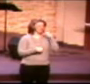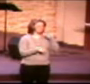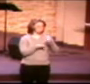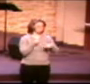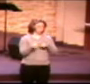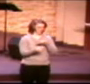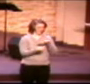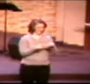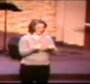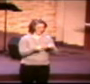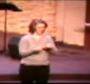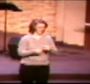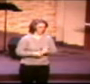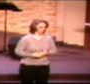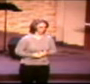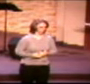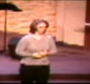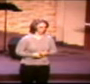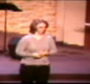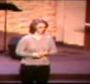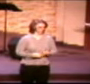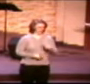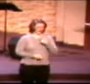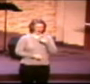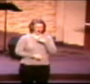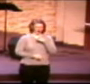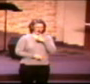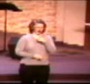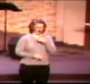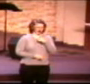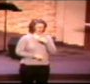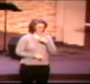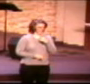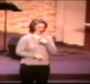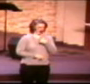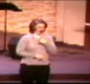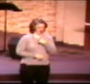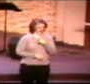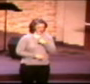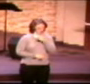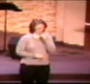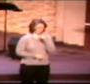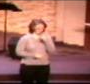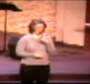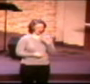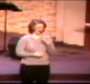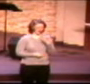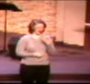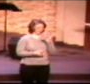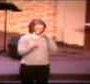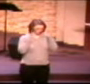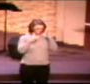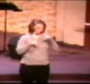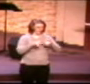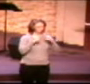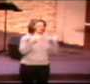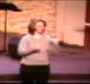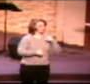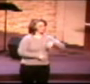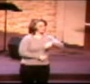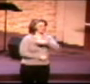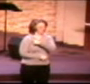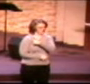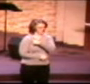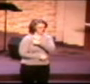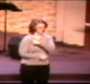other. I no longer is in the equation. It is now simply we.